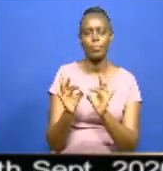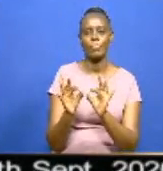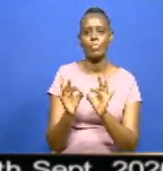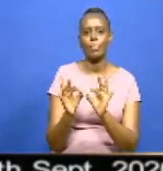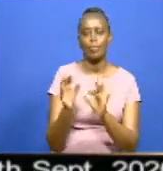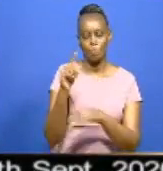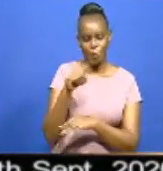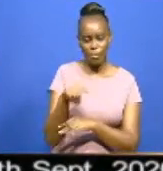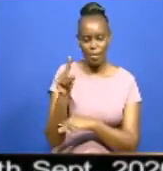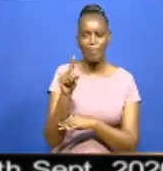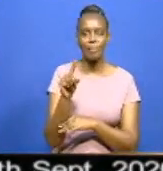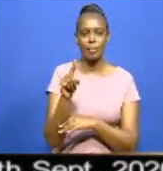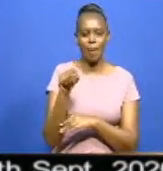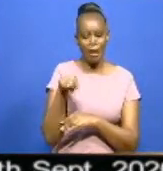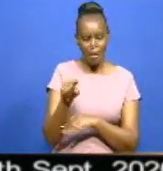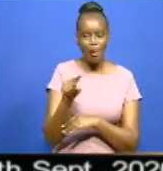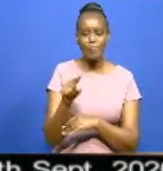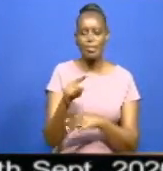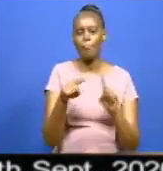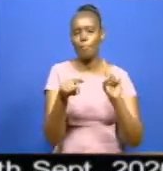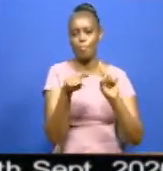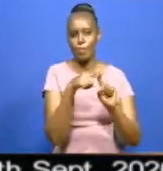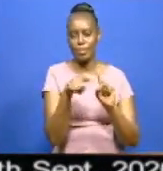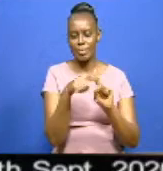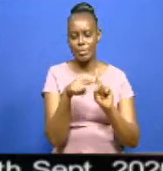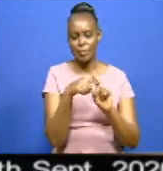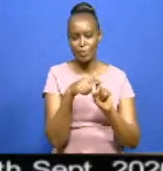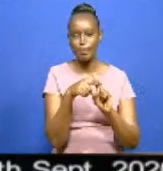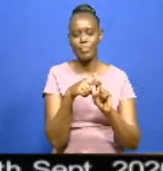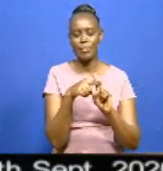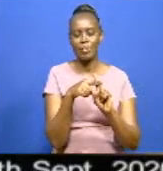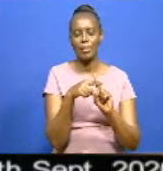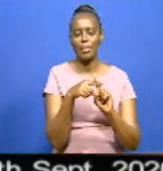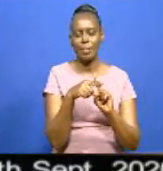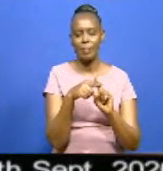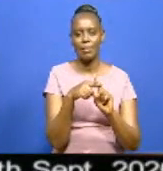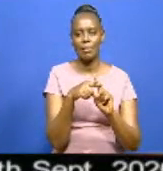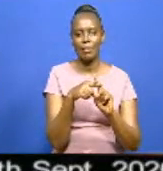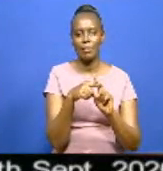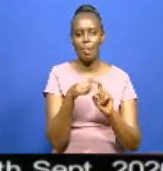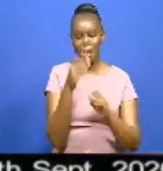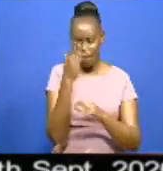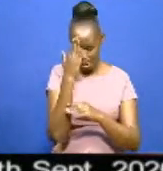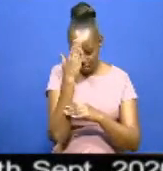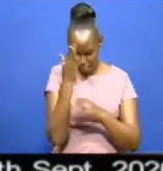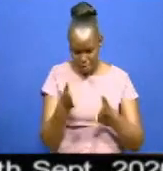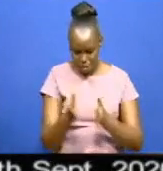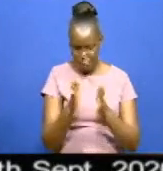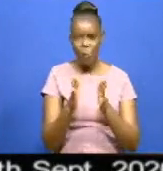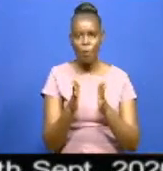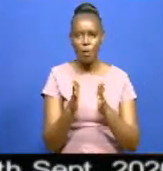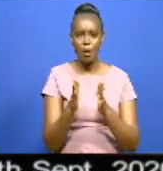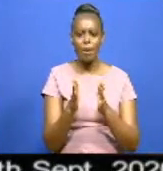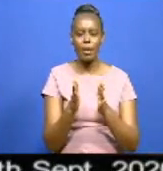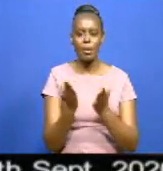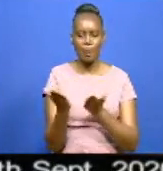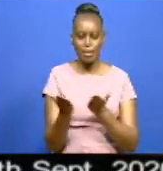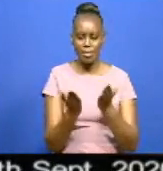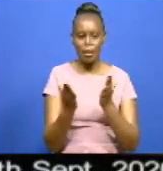accurate. She was very positive. She gave us her humble beginning in terms of the civil service